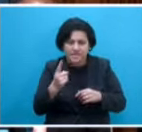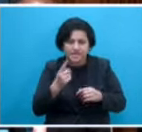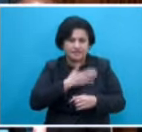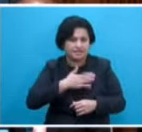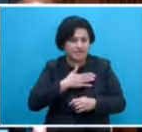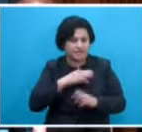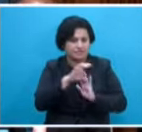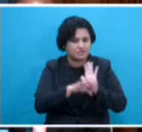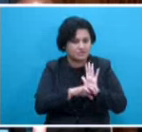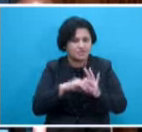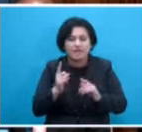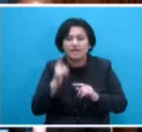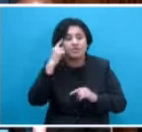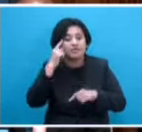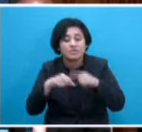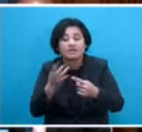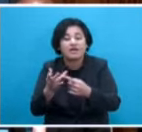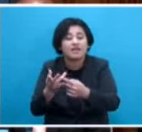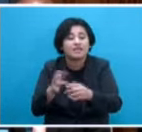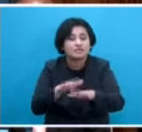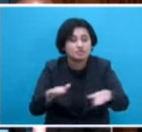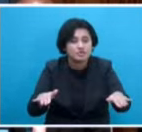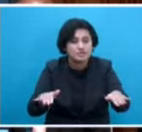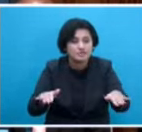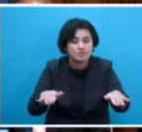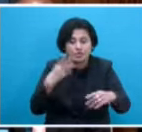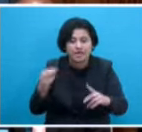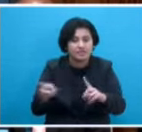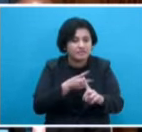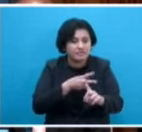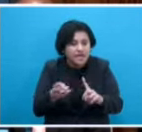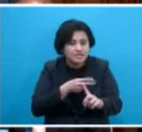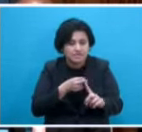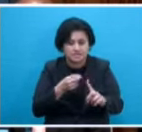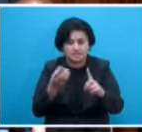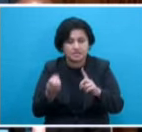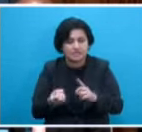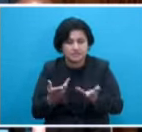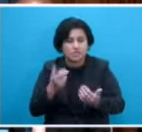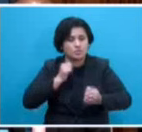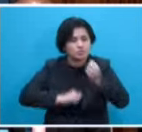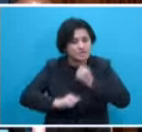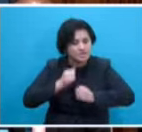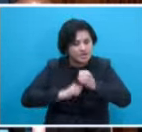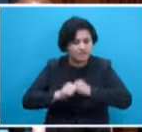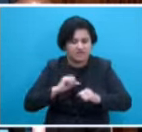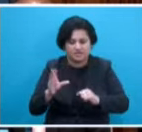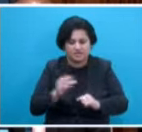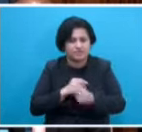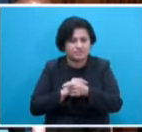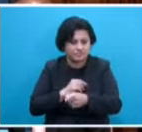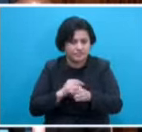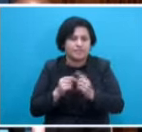daily struggles of poverty, who fall victim to physical violence and neglect because of the stresses of meeting